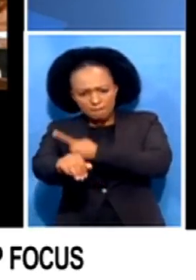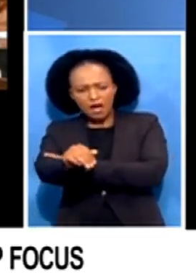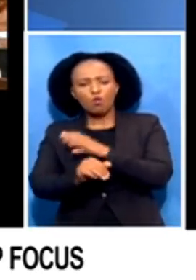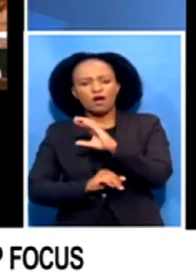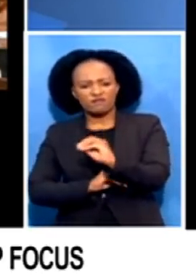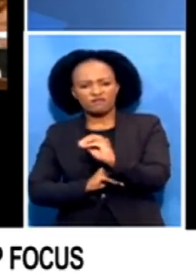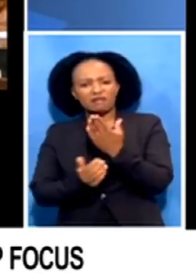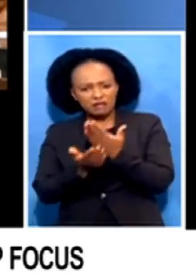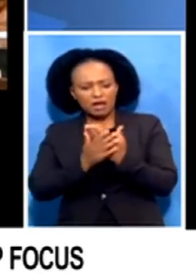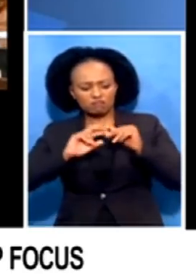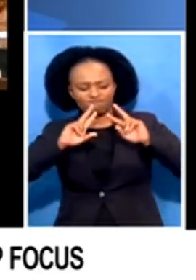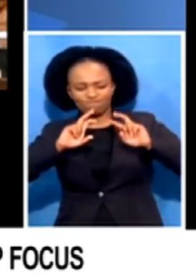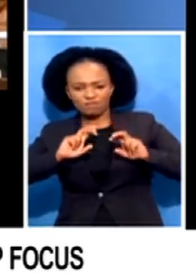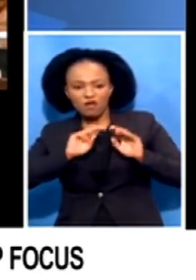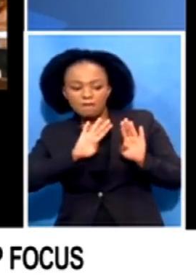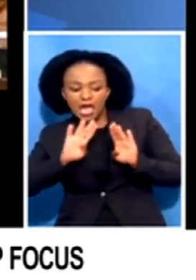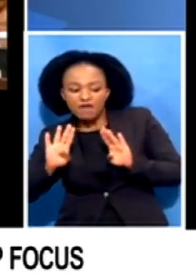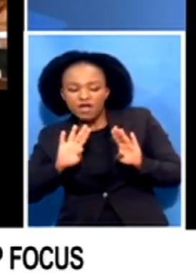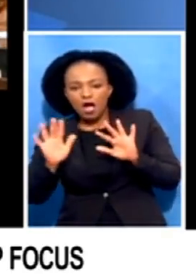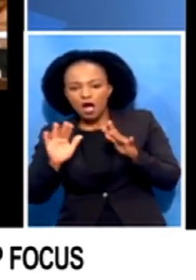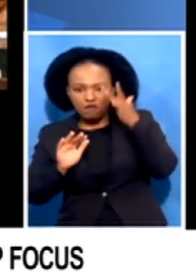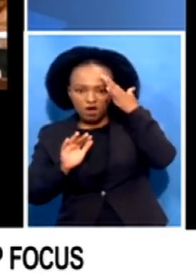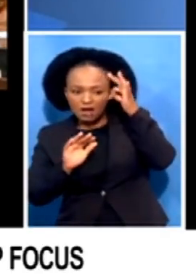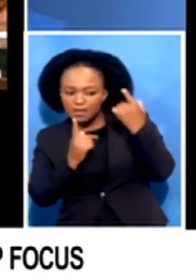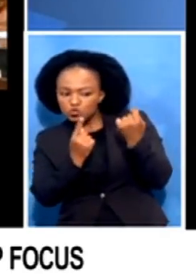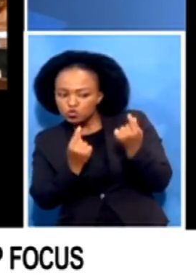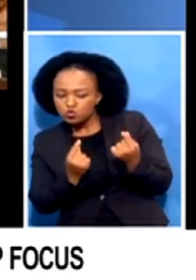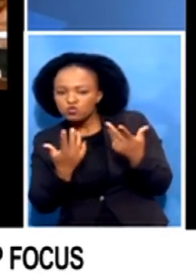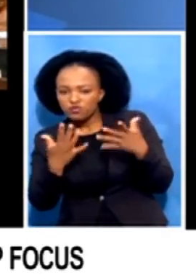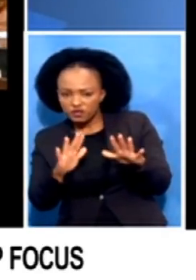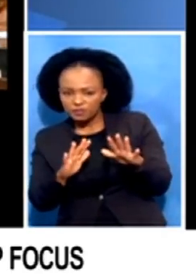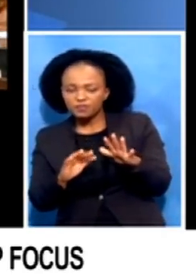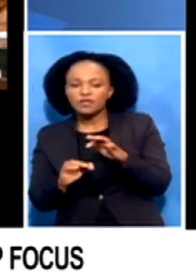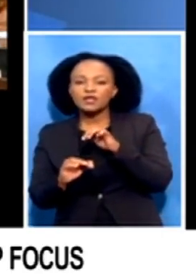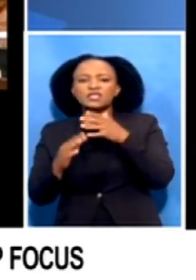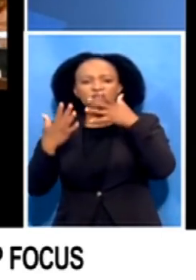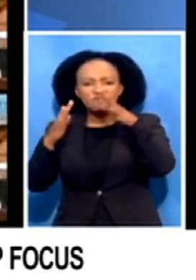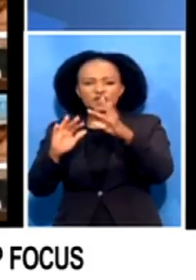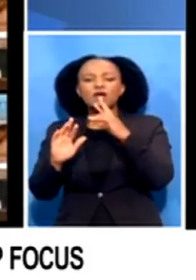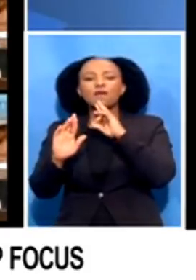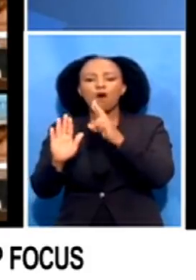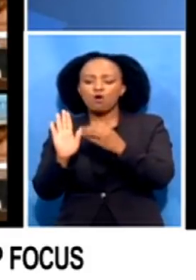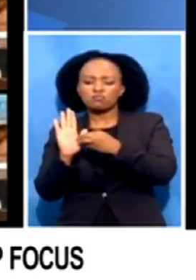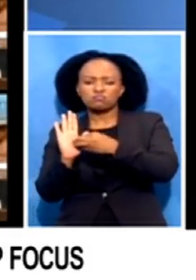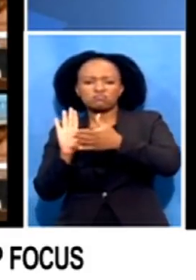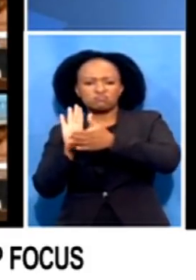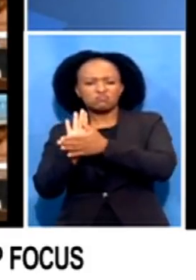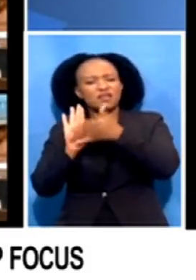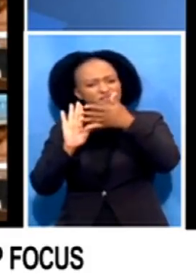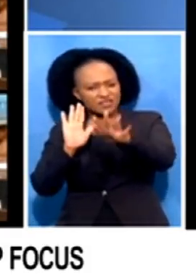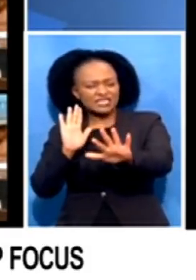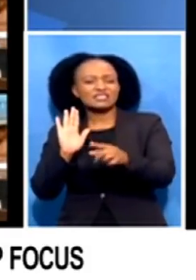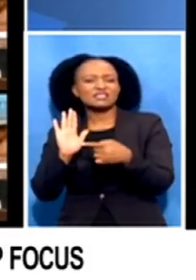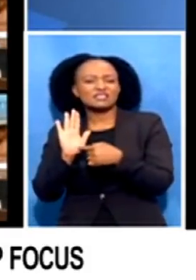affairs. She makes that point in the report herself, that the conduct of the deputy president, if